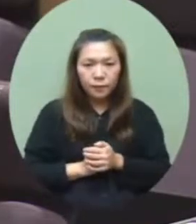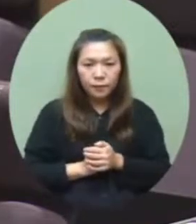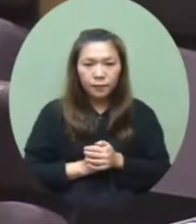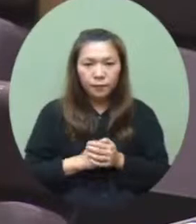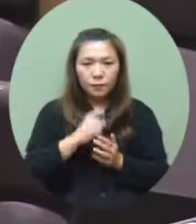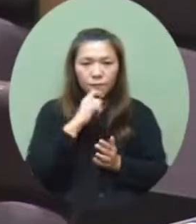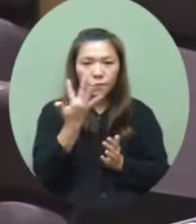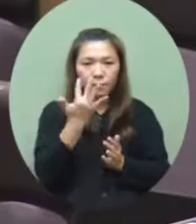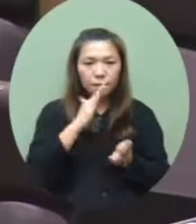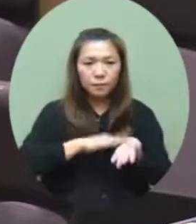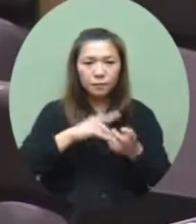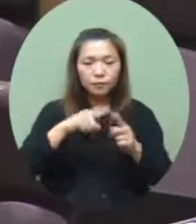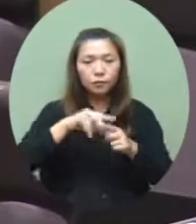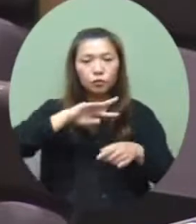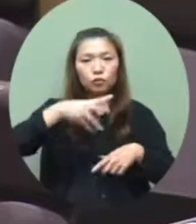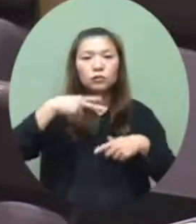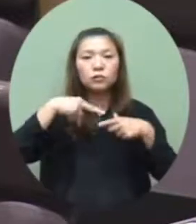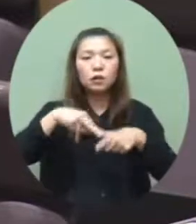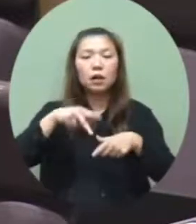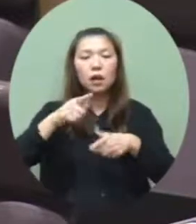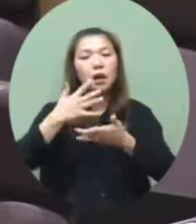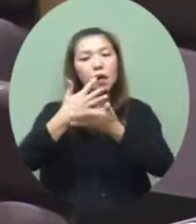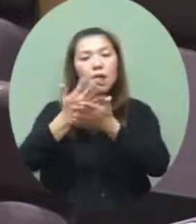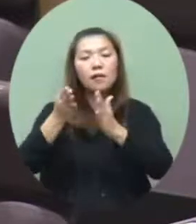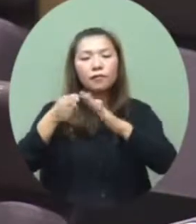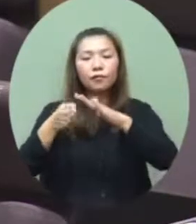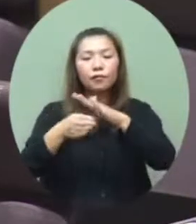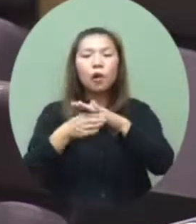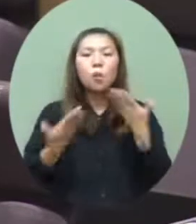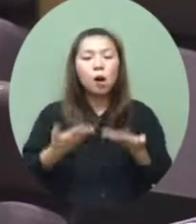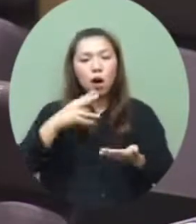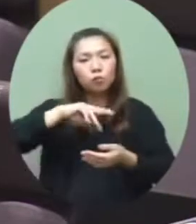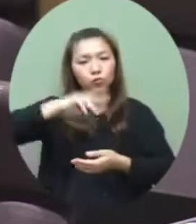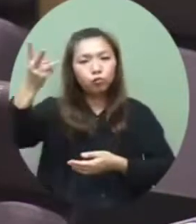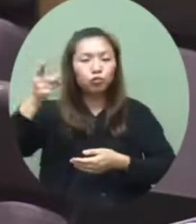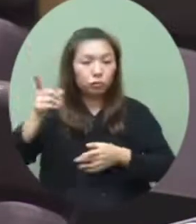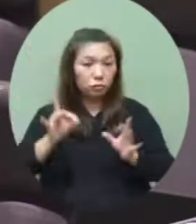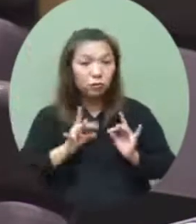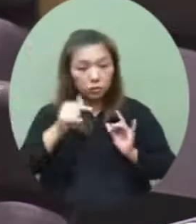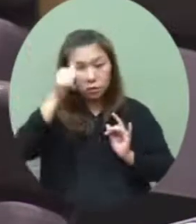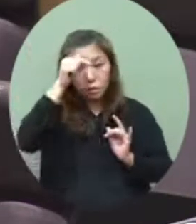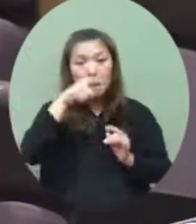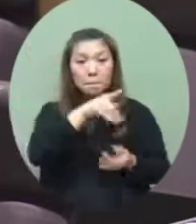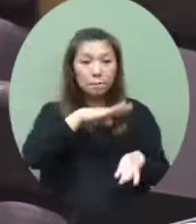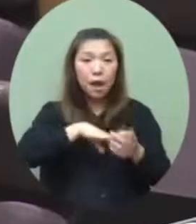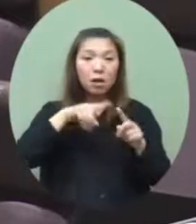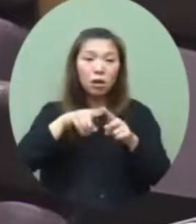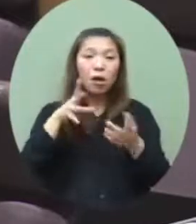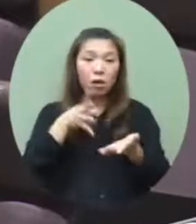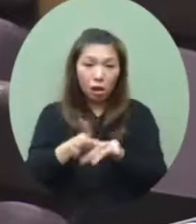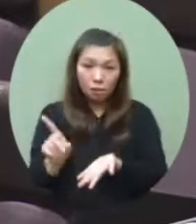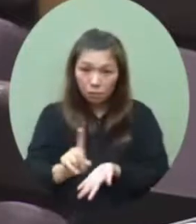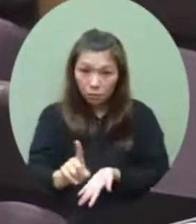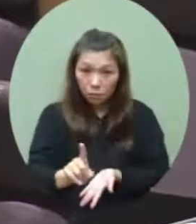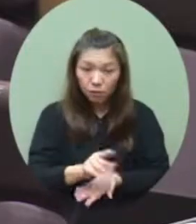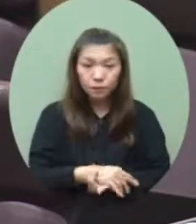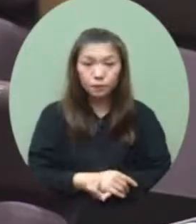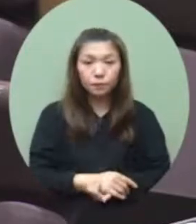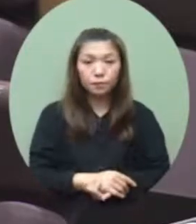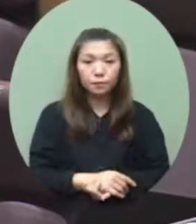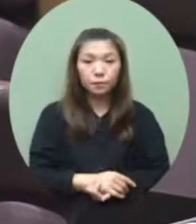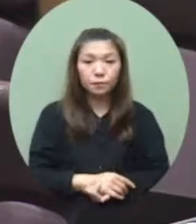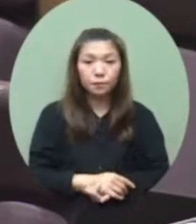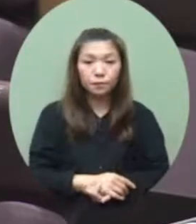and private hospitals, and what kind of patients are they? And what's the target of